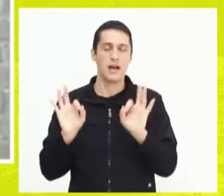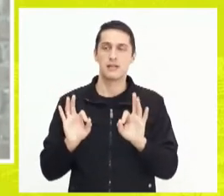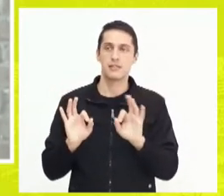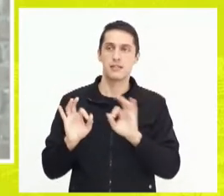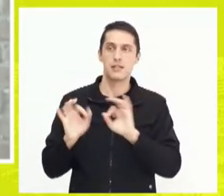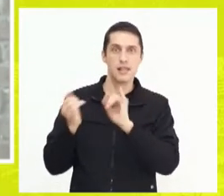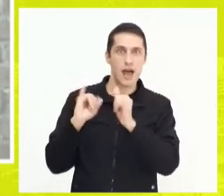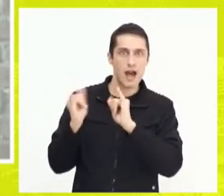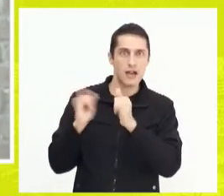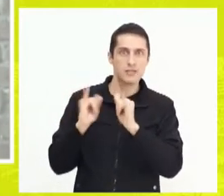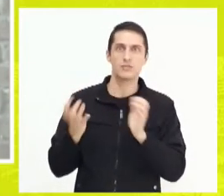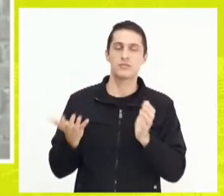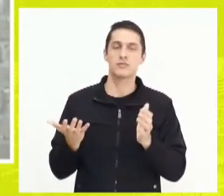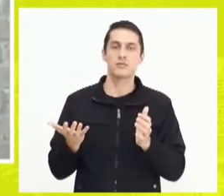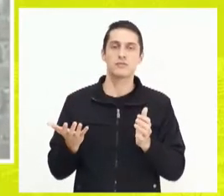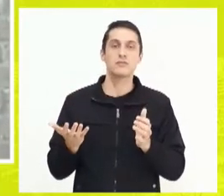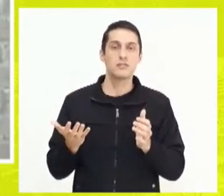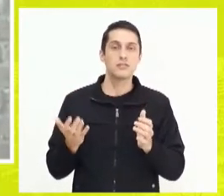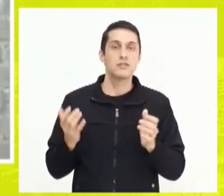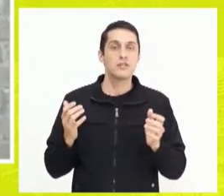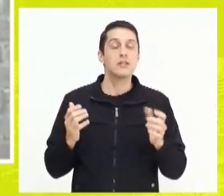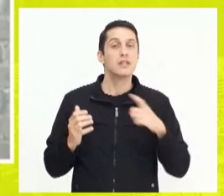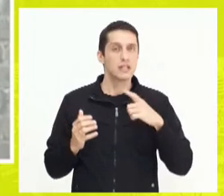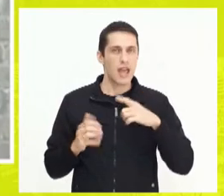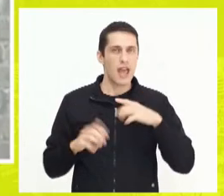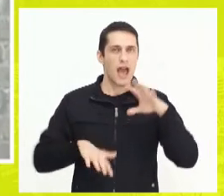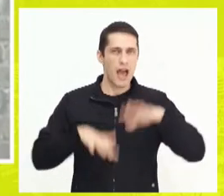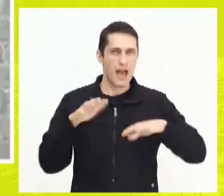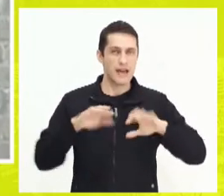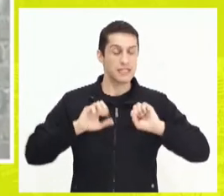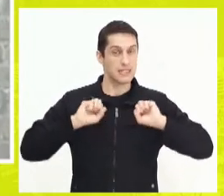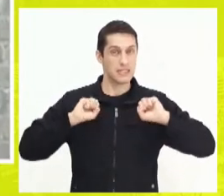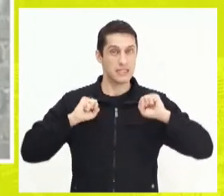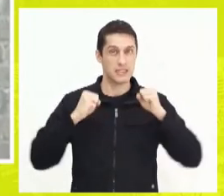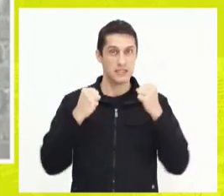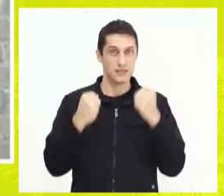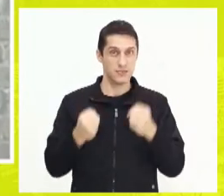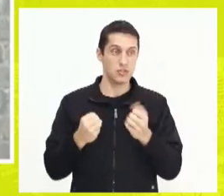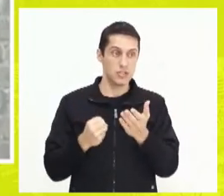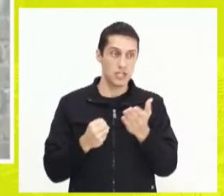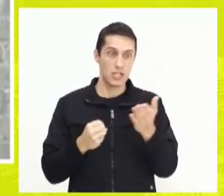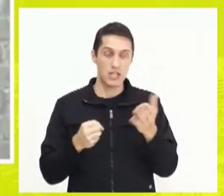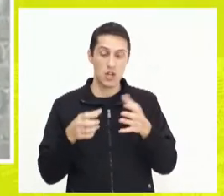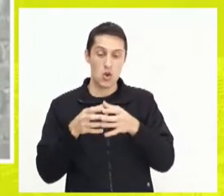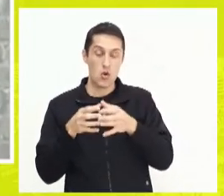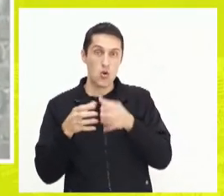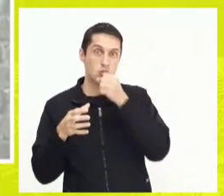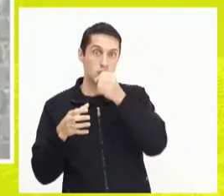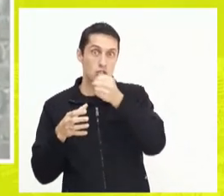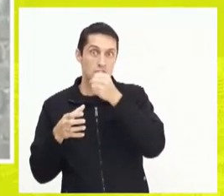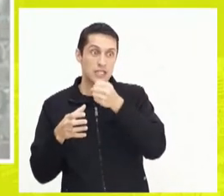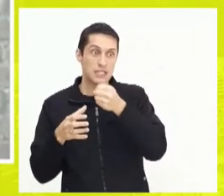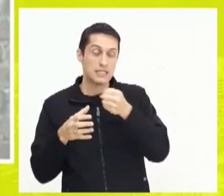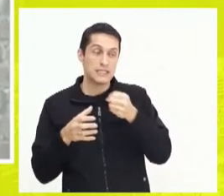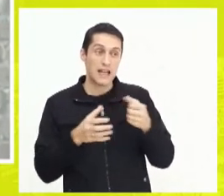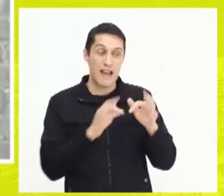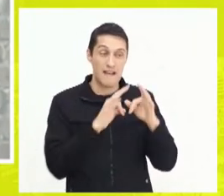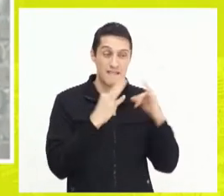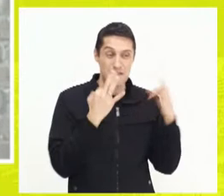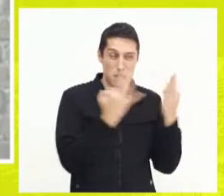showed the panorama lots of times there's an historic effort from journalists that's trying to